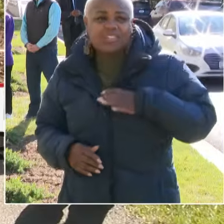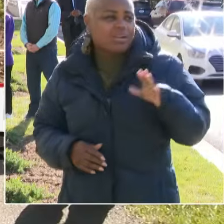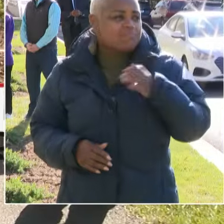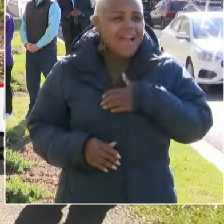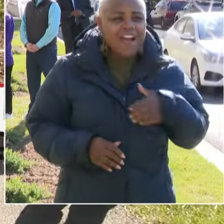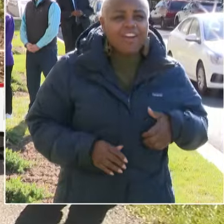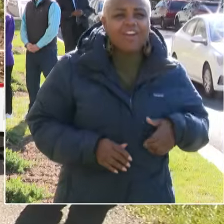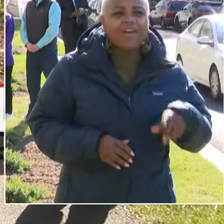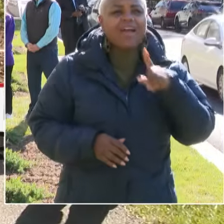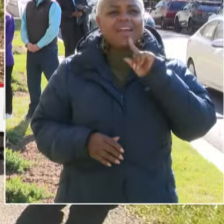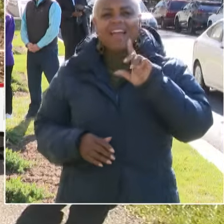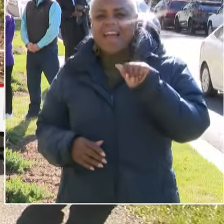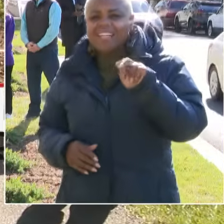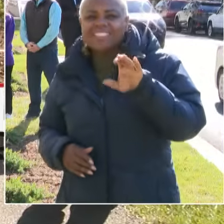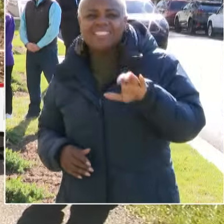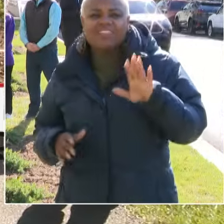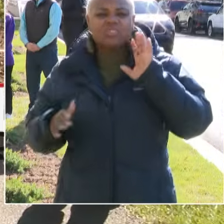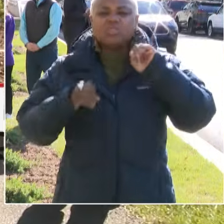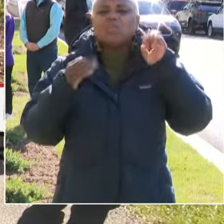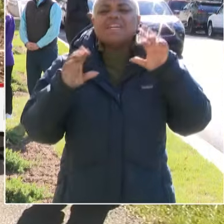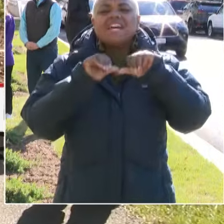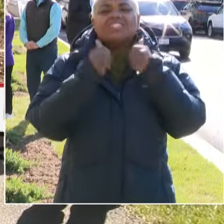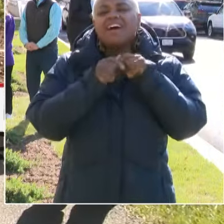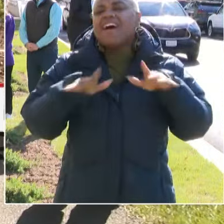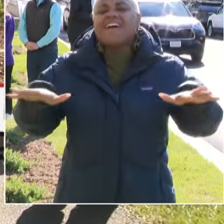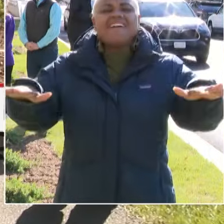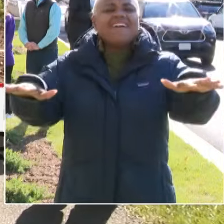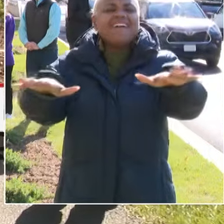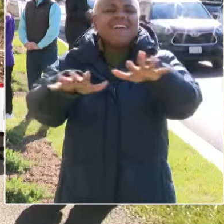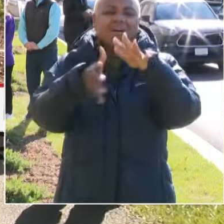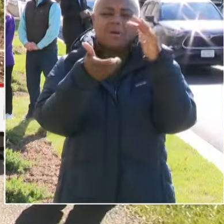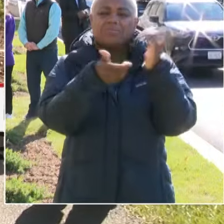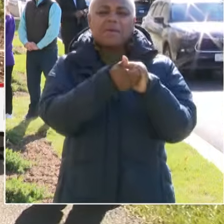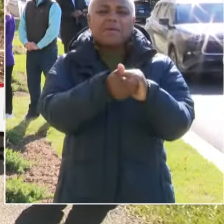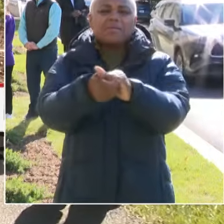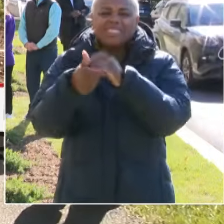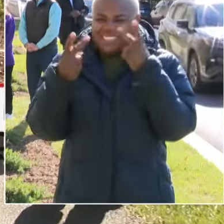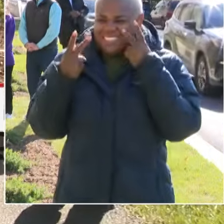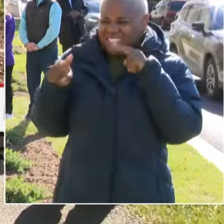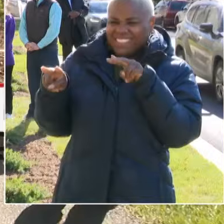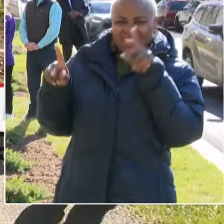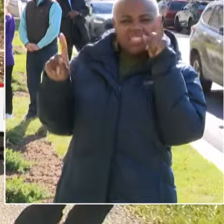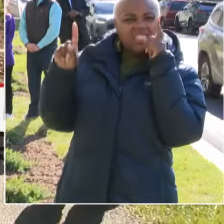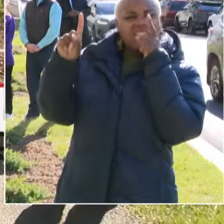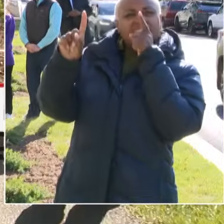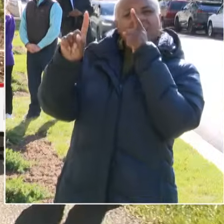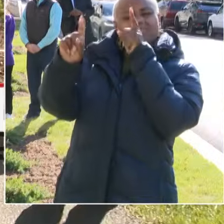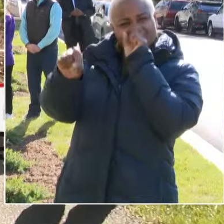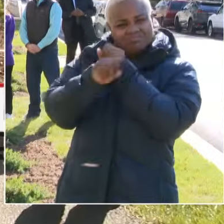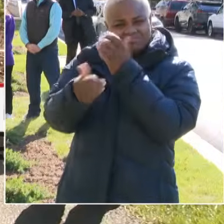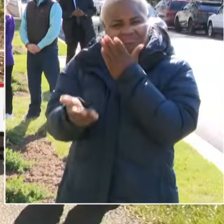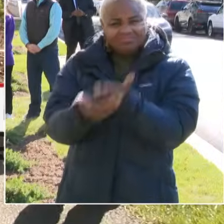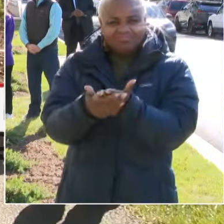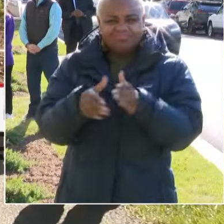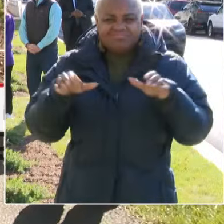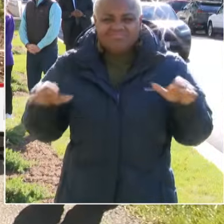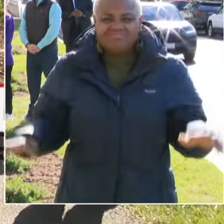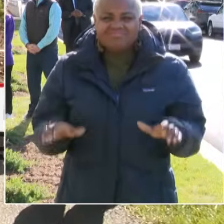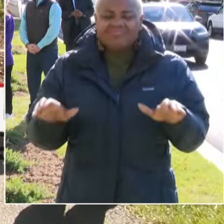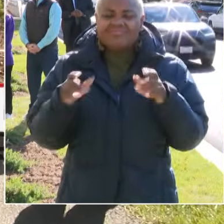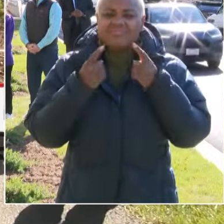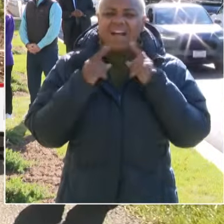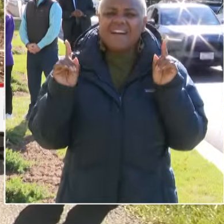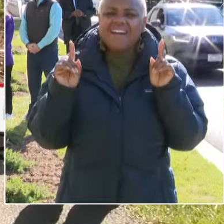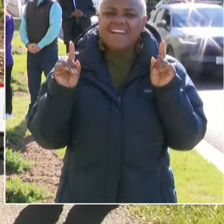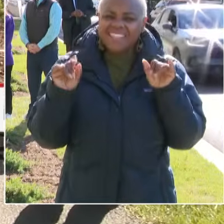Area Bicyclists Association members who saw the possibility of this core connection and have worked to make it